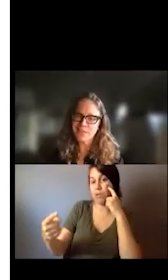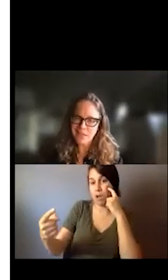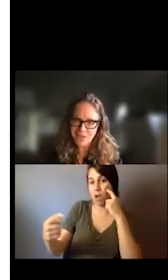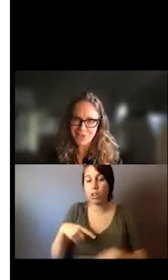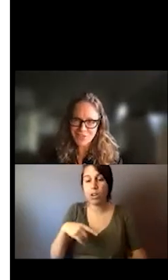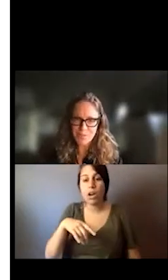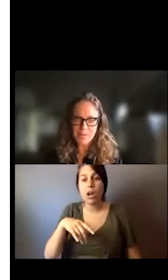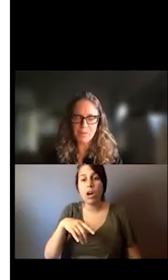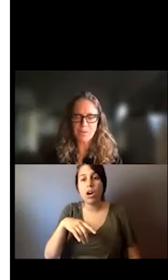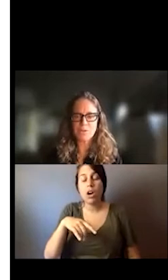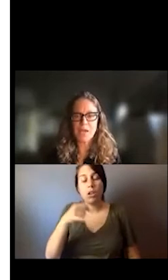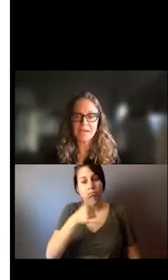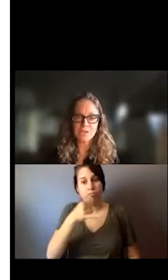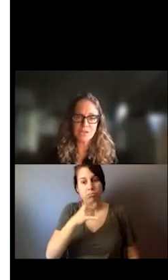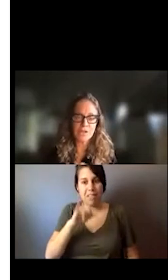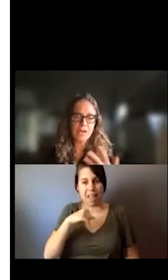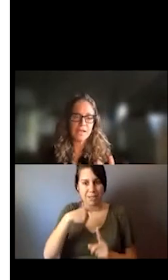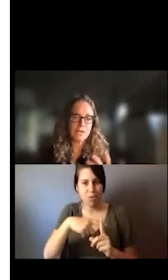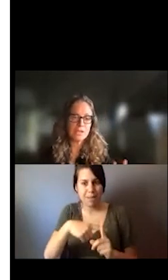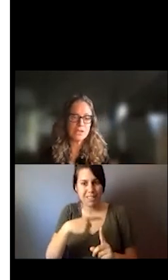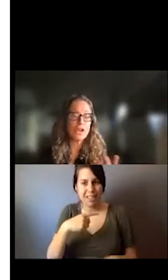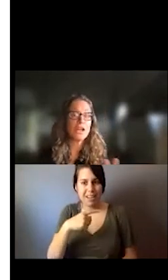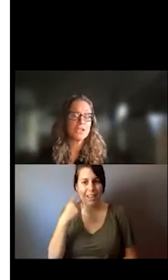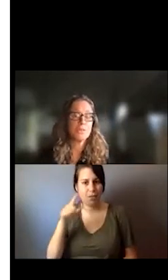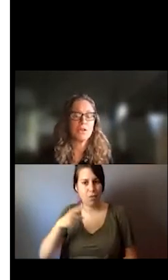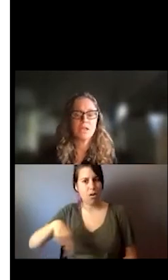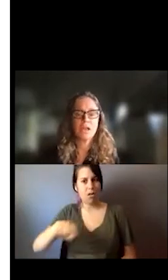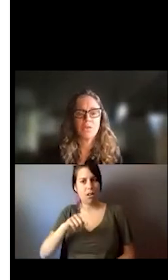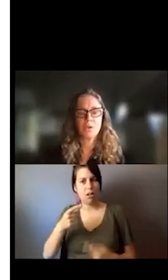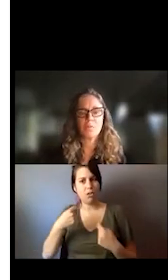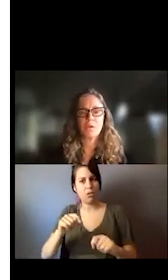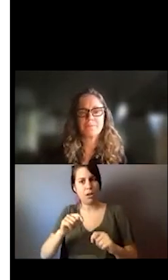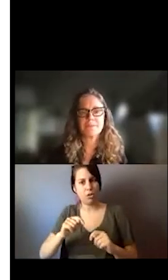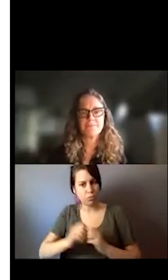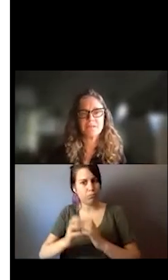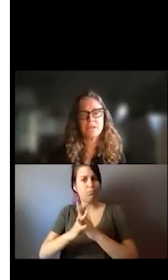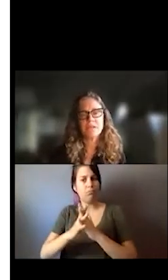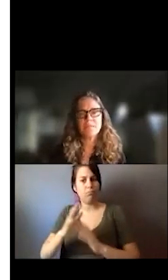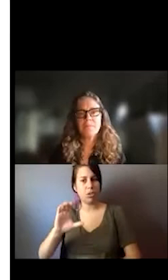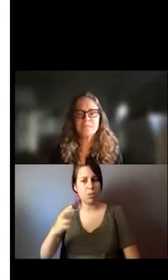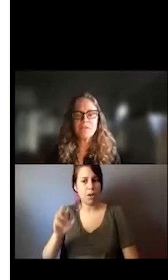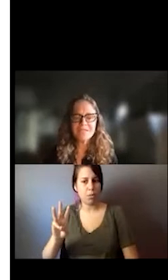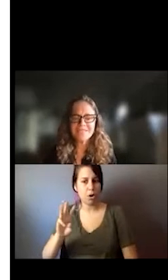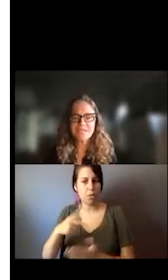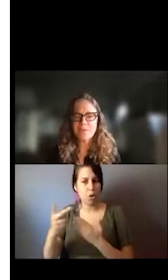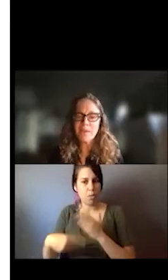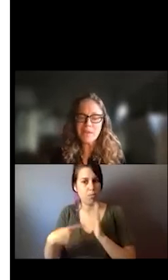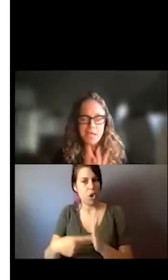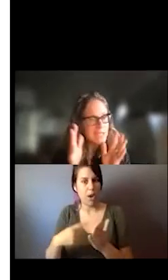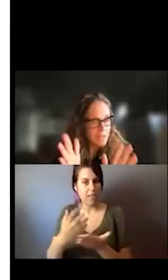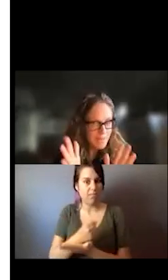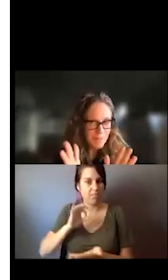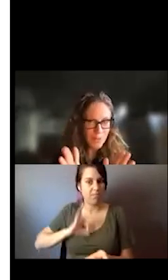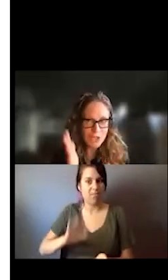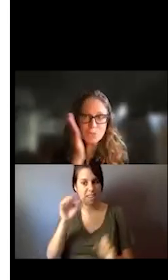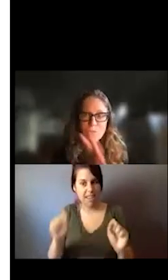super promising and encouraging for people who are trying to launch community health worker programs. So let's move on to the stuff that may